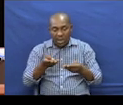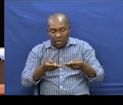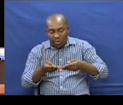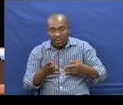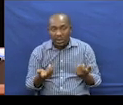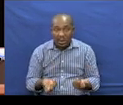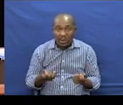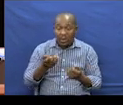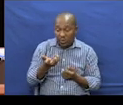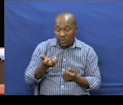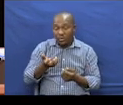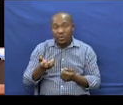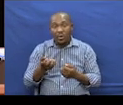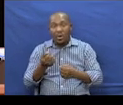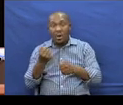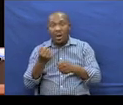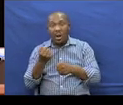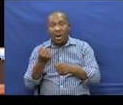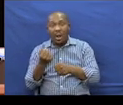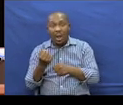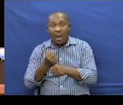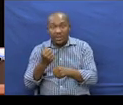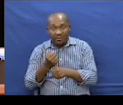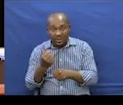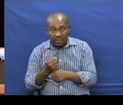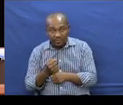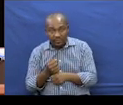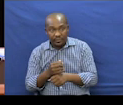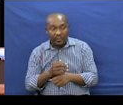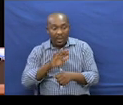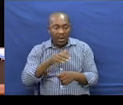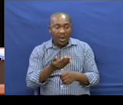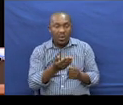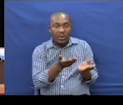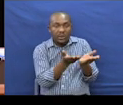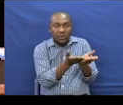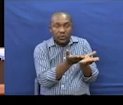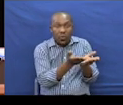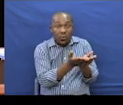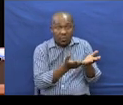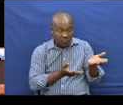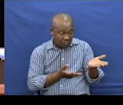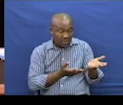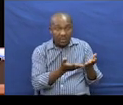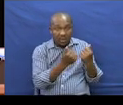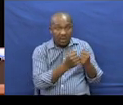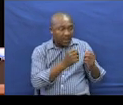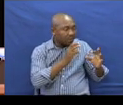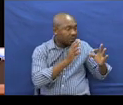that village. But also at school, direct democracy can be practiced through the school